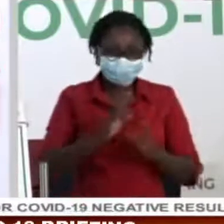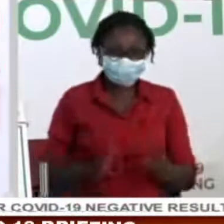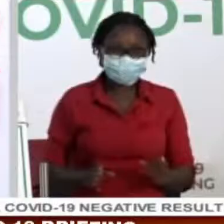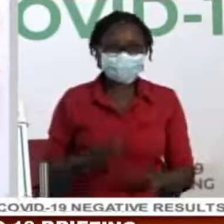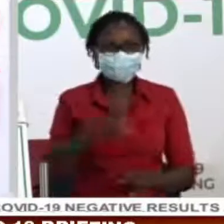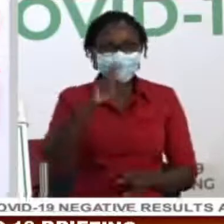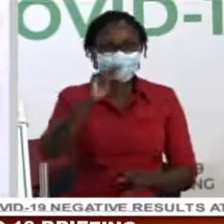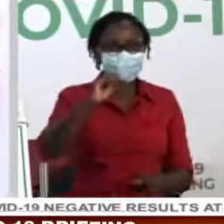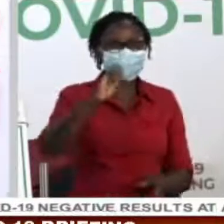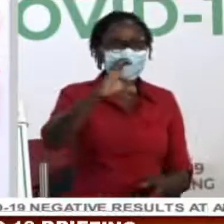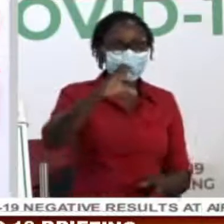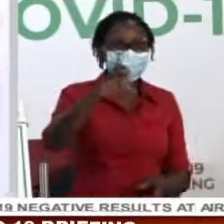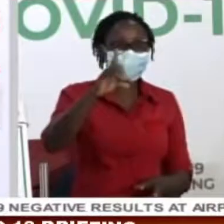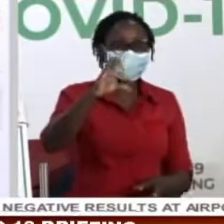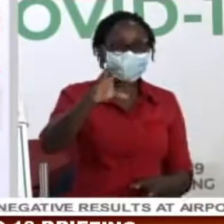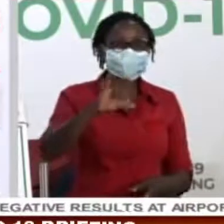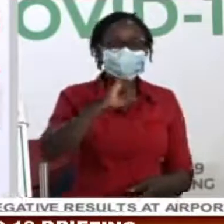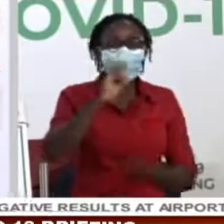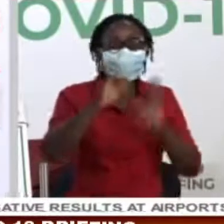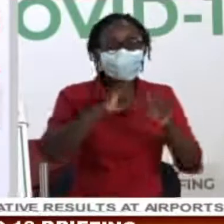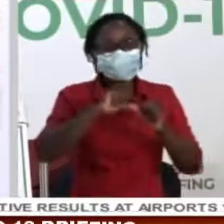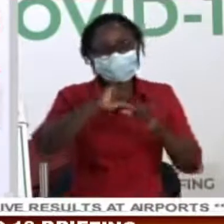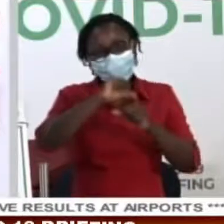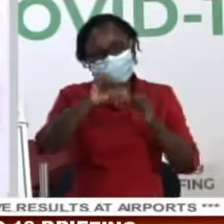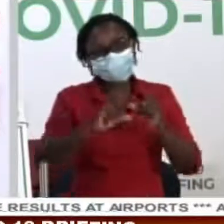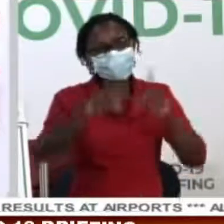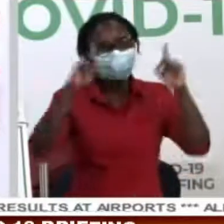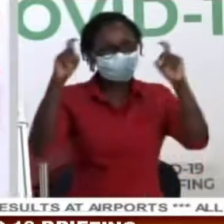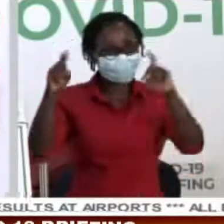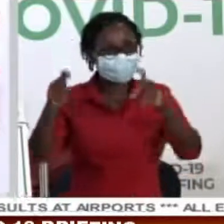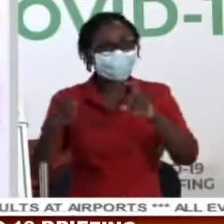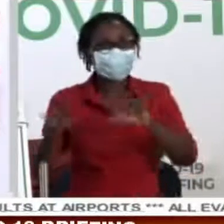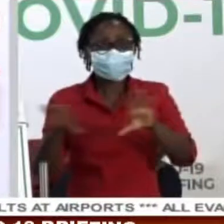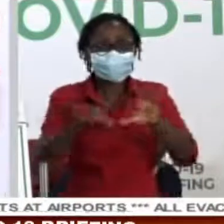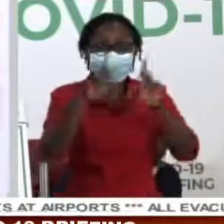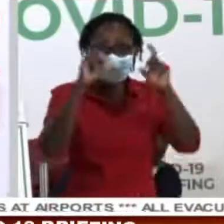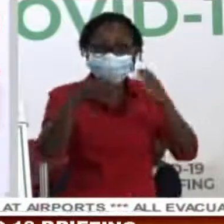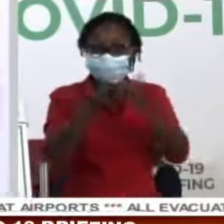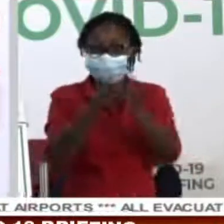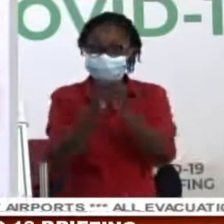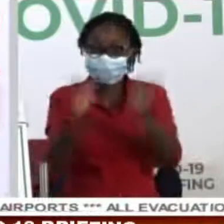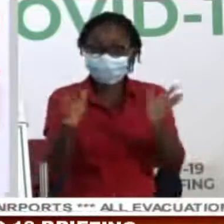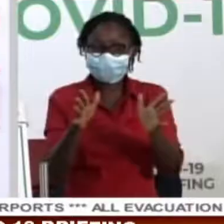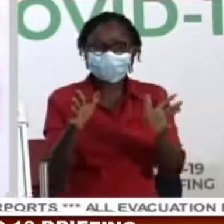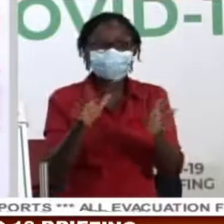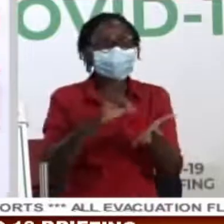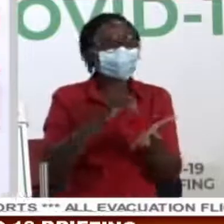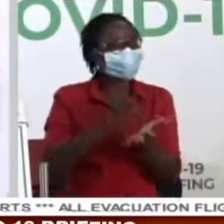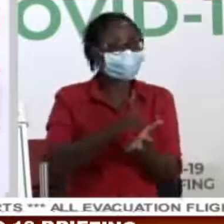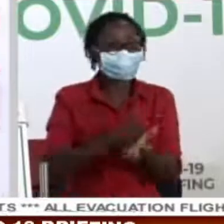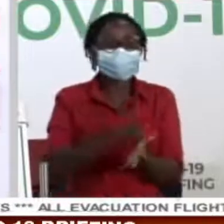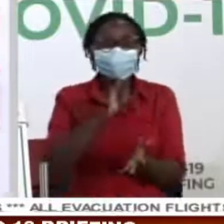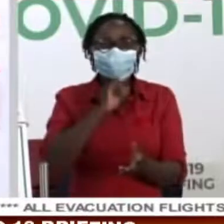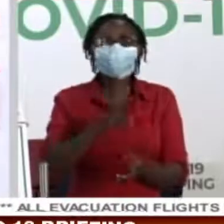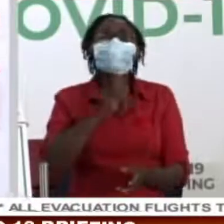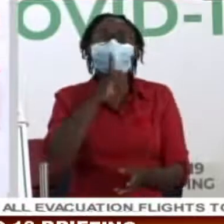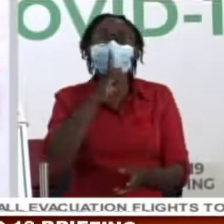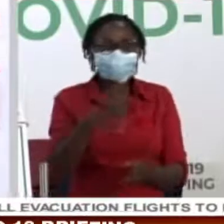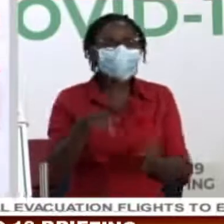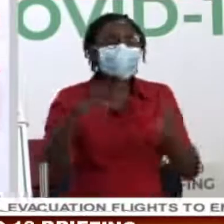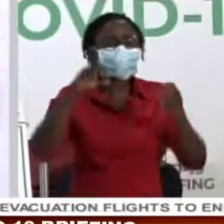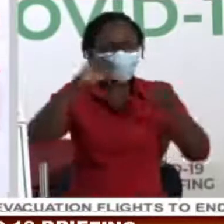We're all talking about testing independently without having consulted each other. And I think this really shows the importance